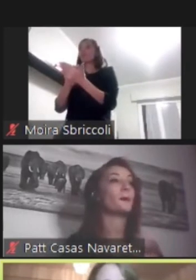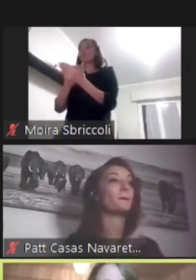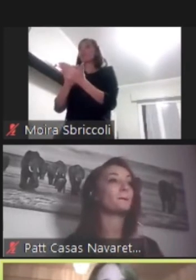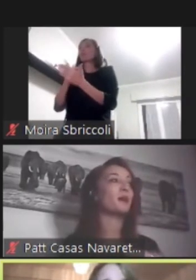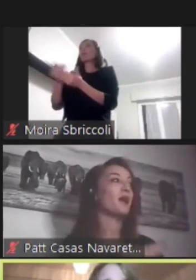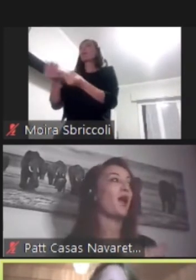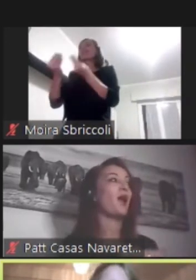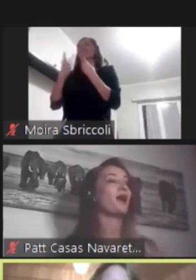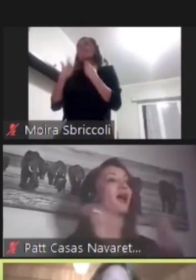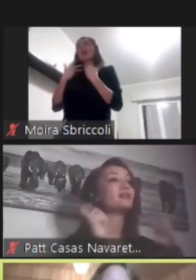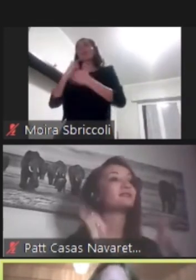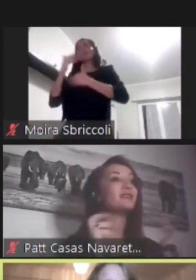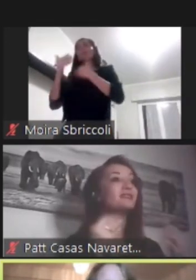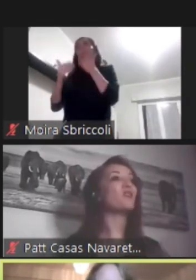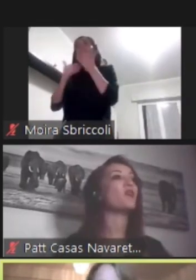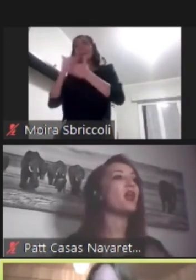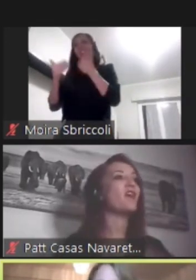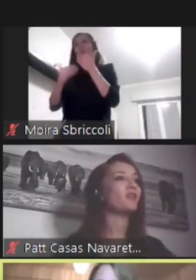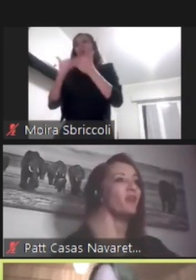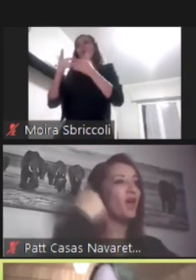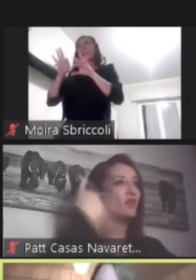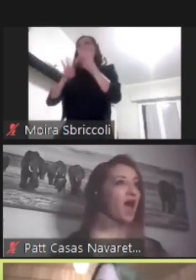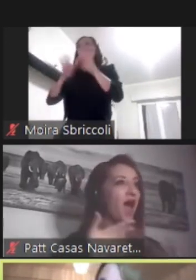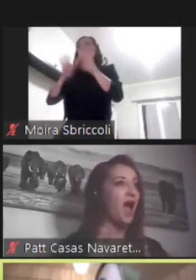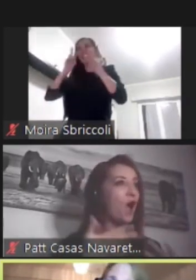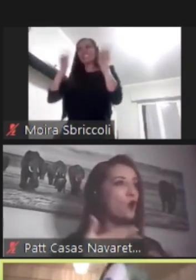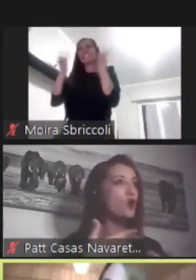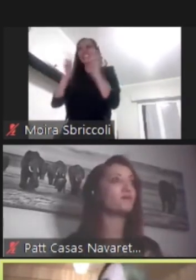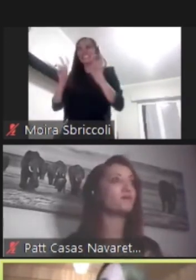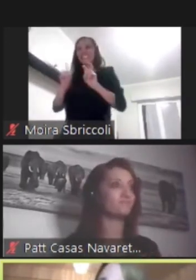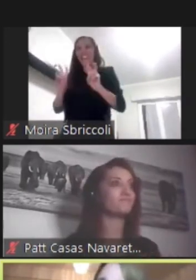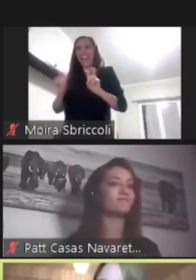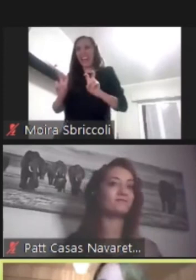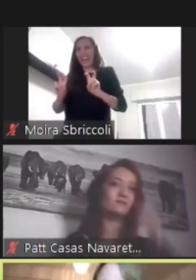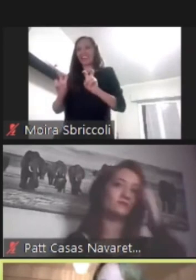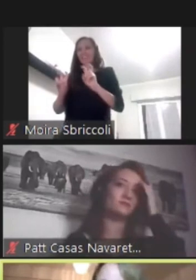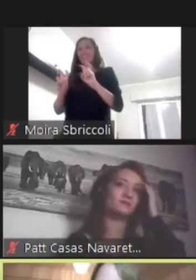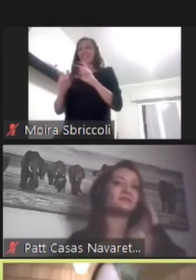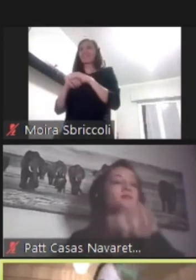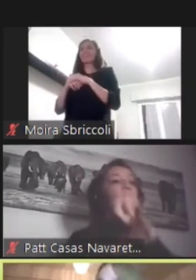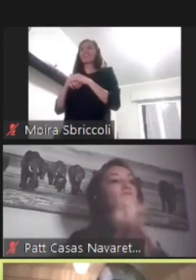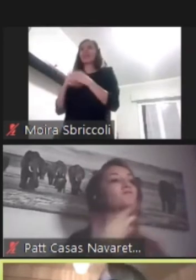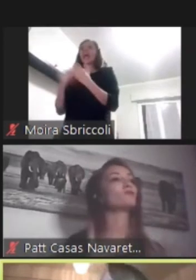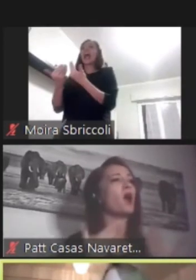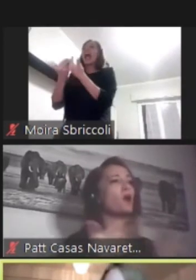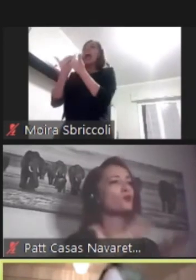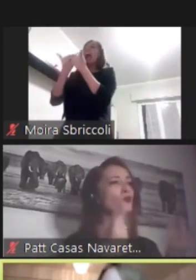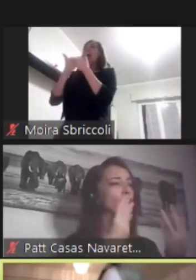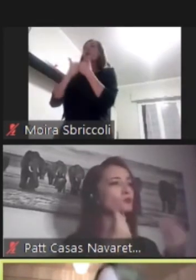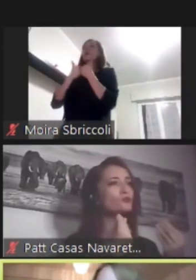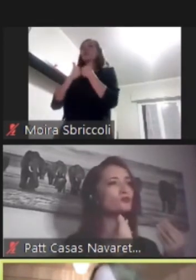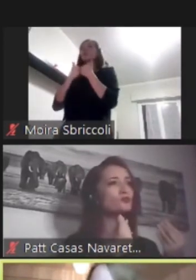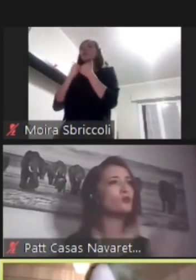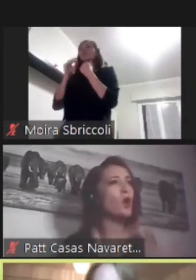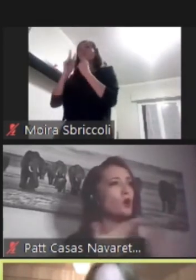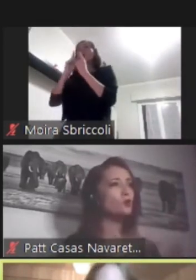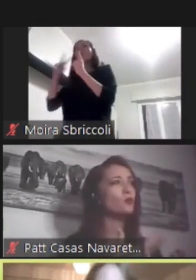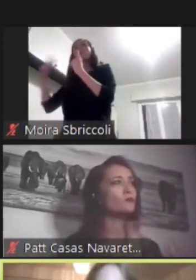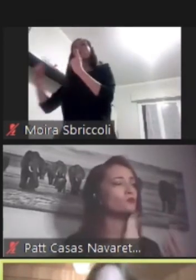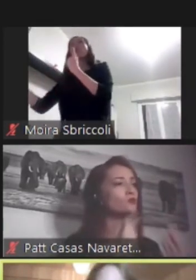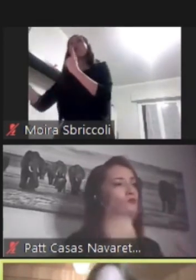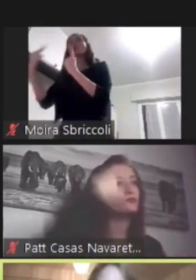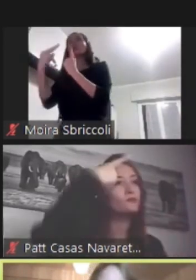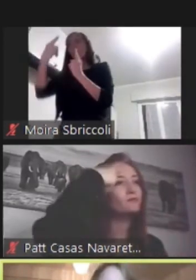psychological as well as physical. So it helps with your emotional stress, but also our